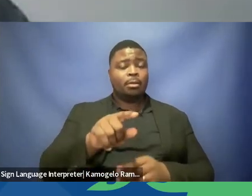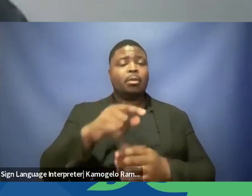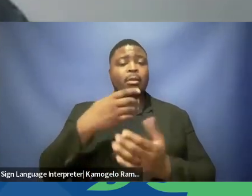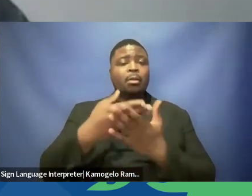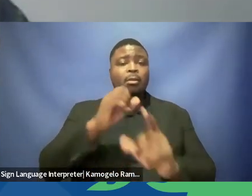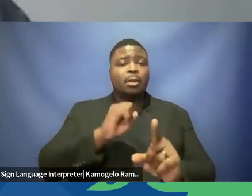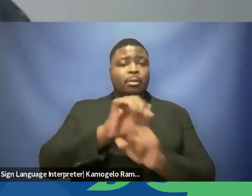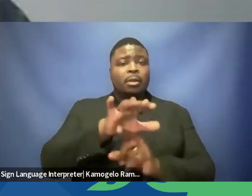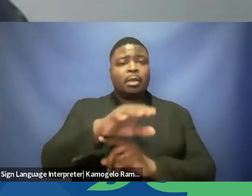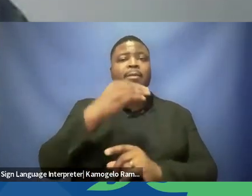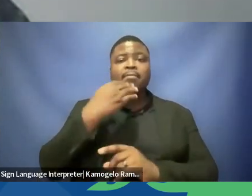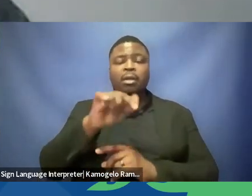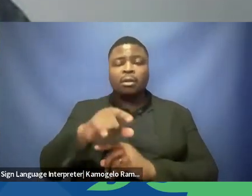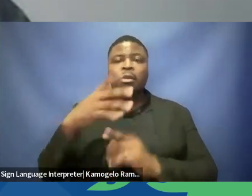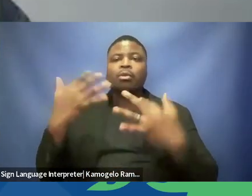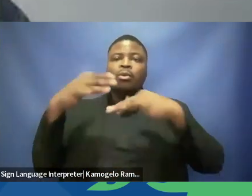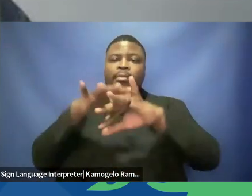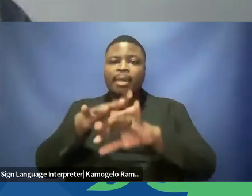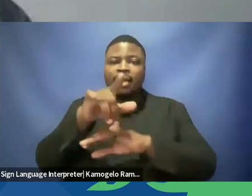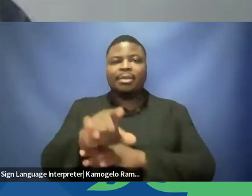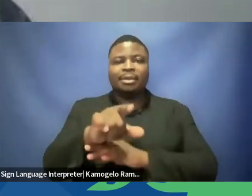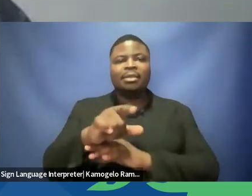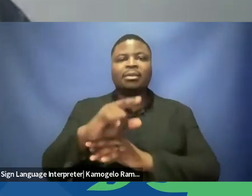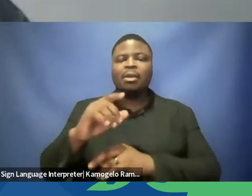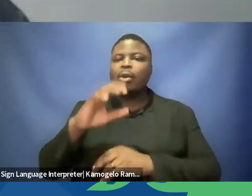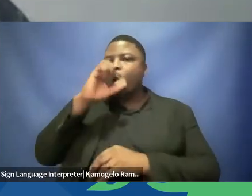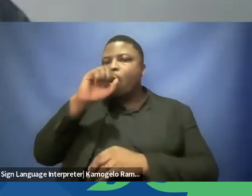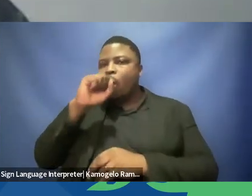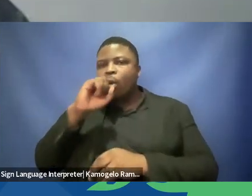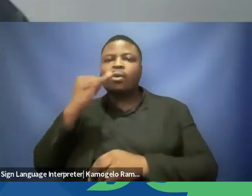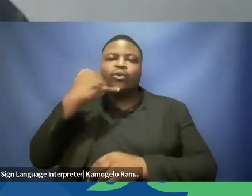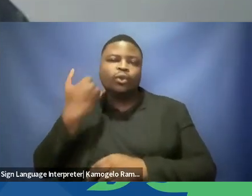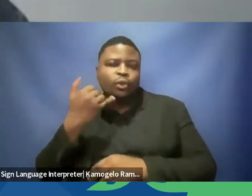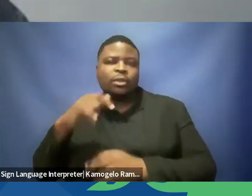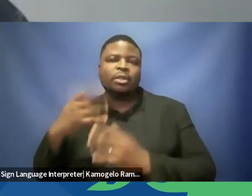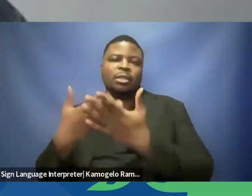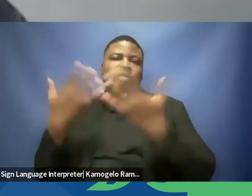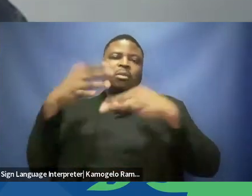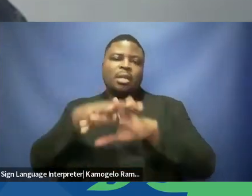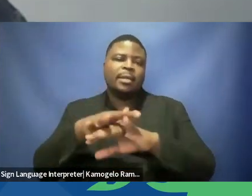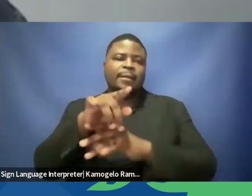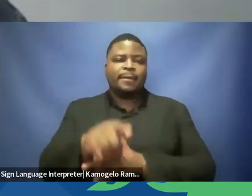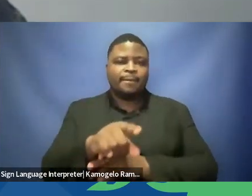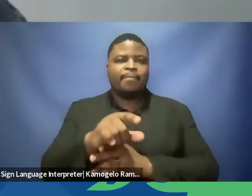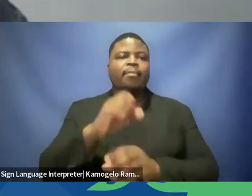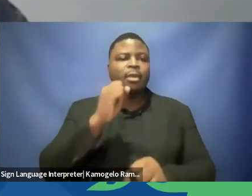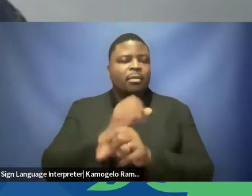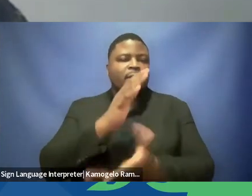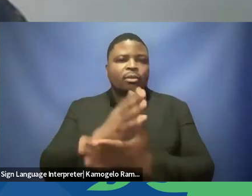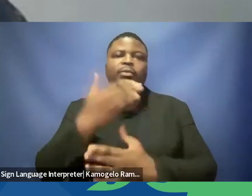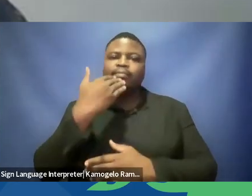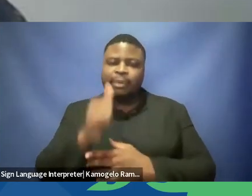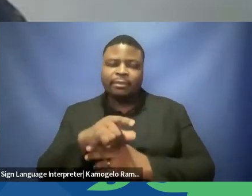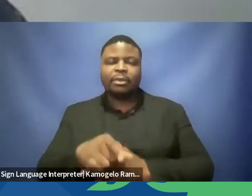else, so that you don't risk going into a coma. And then if you're using crystal and you're going to take crack